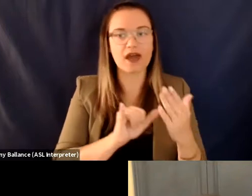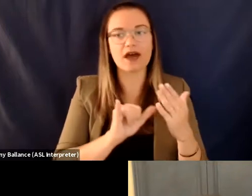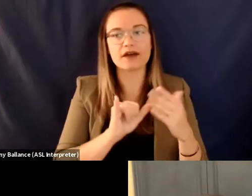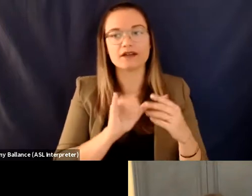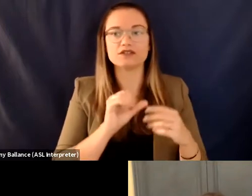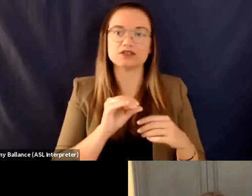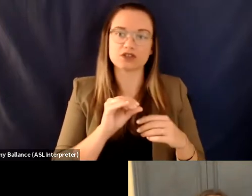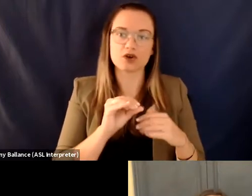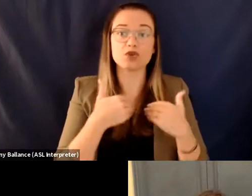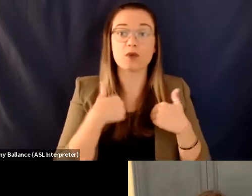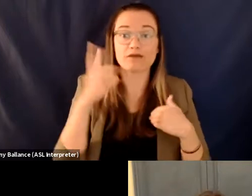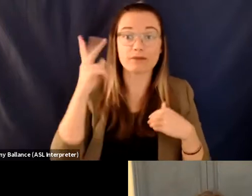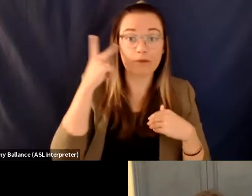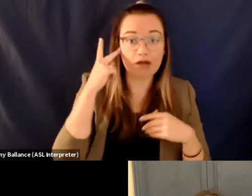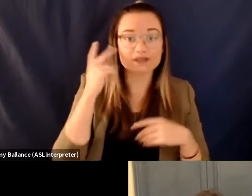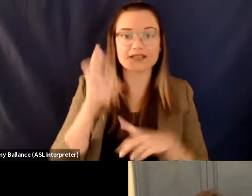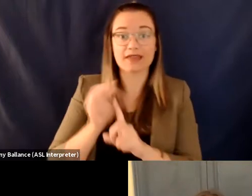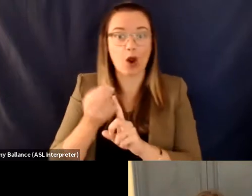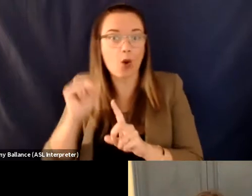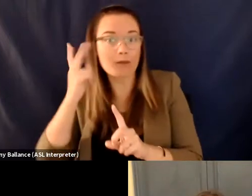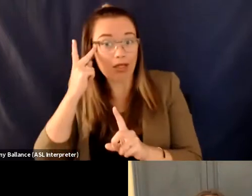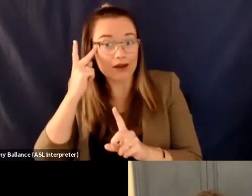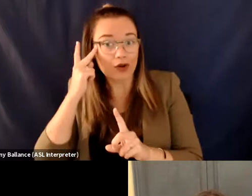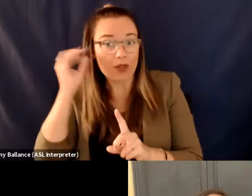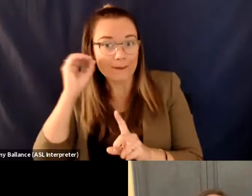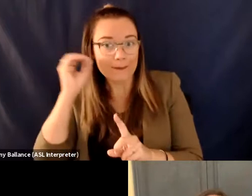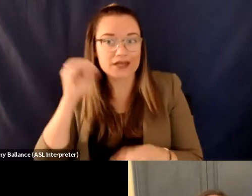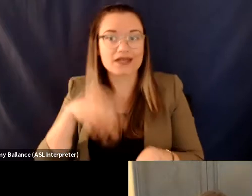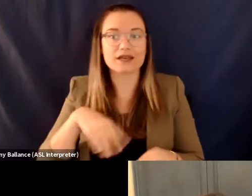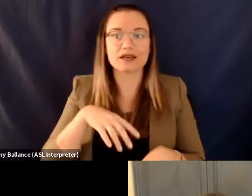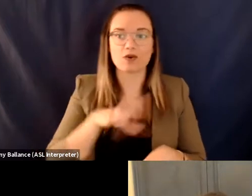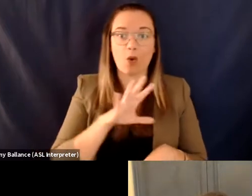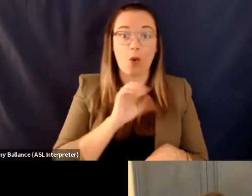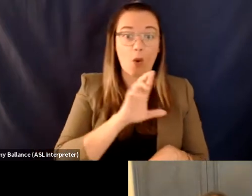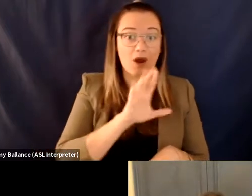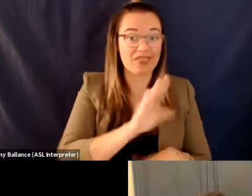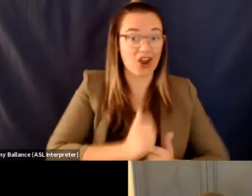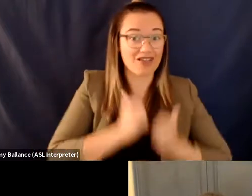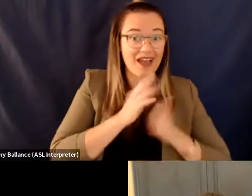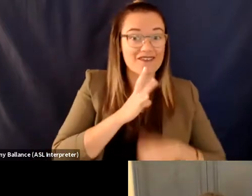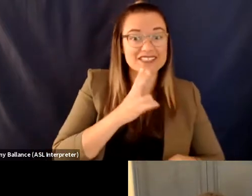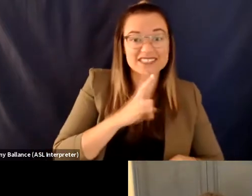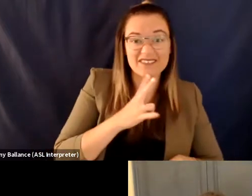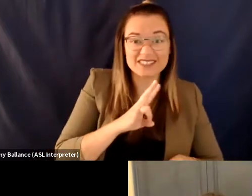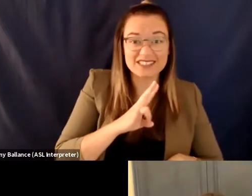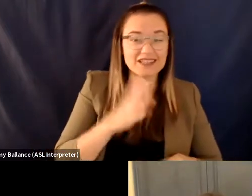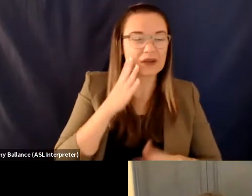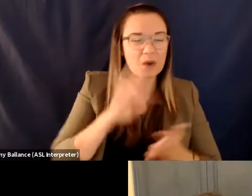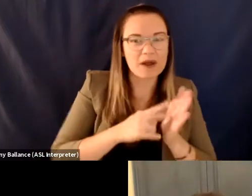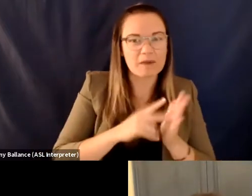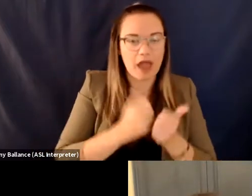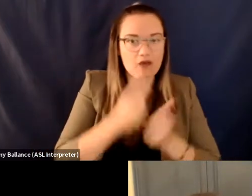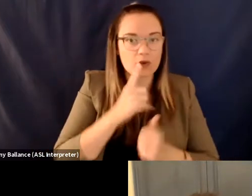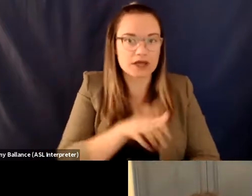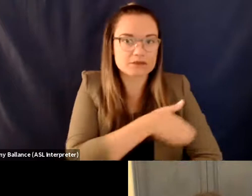own politics or their own emotional life at 17, right? Like everybody has very powerful feelings about all those things,